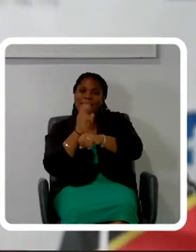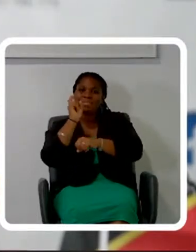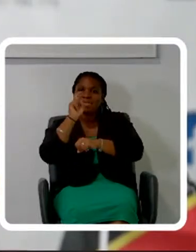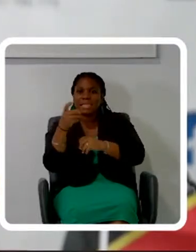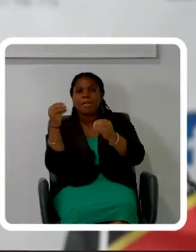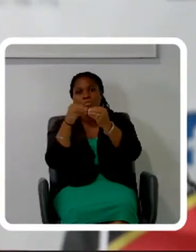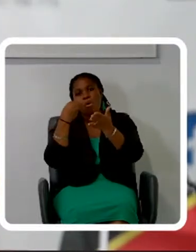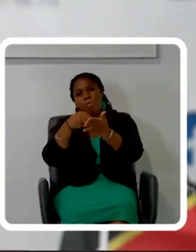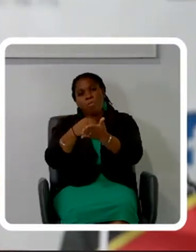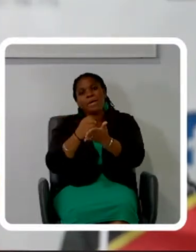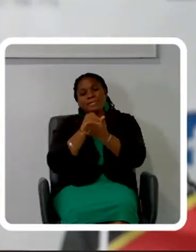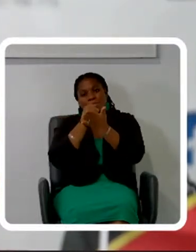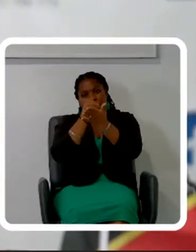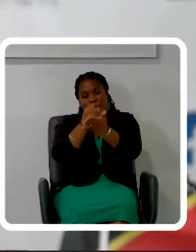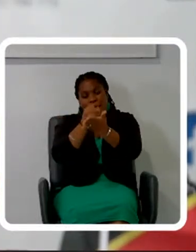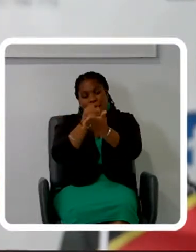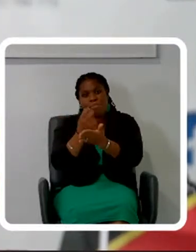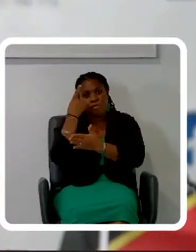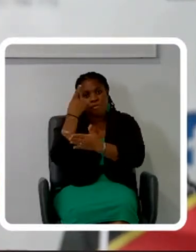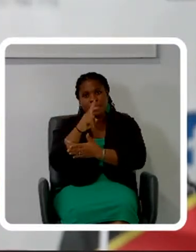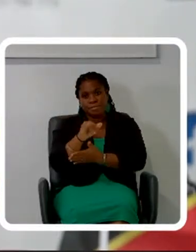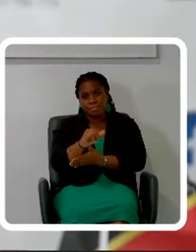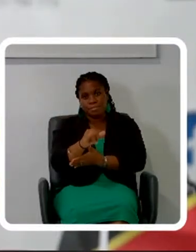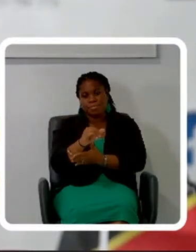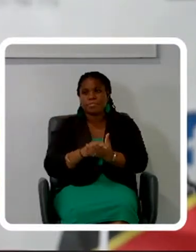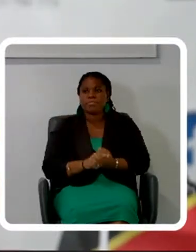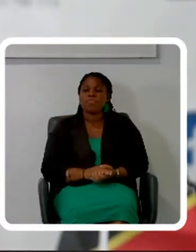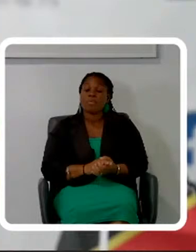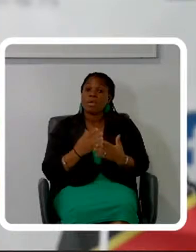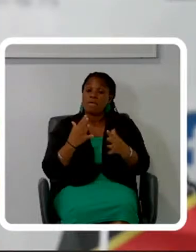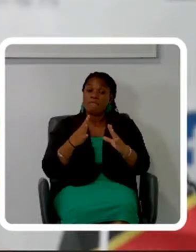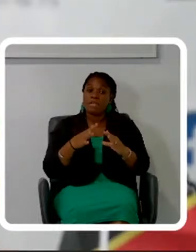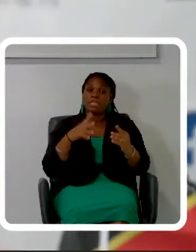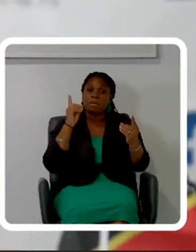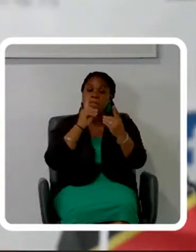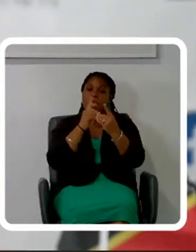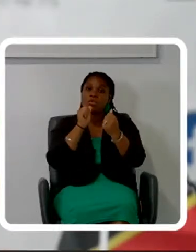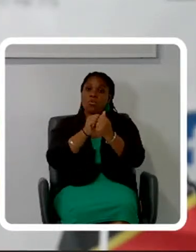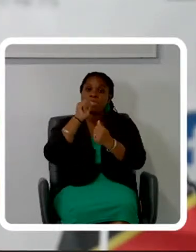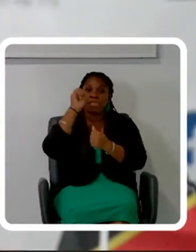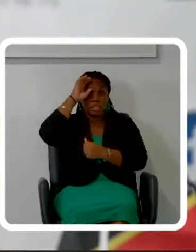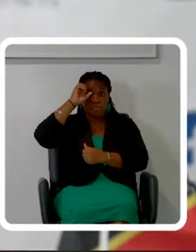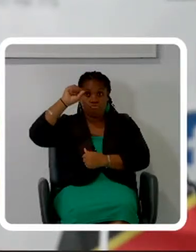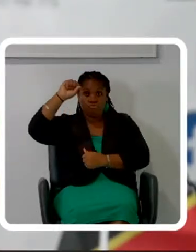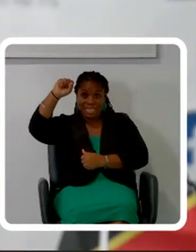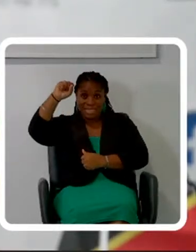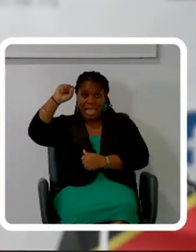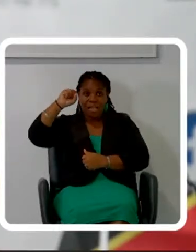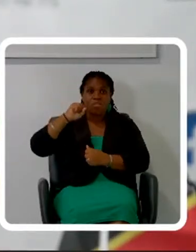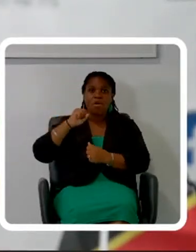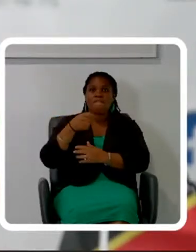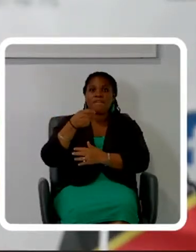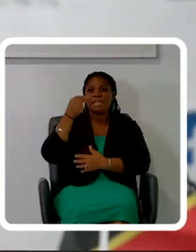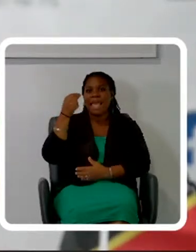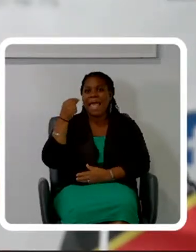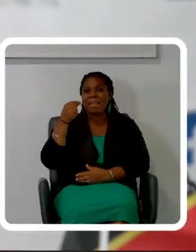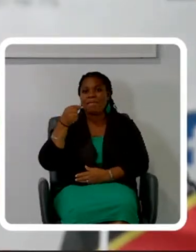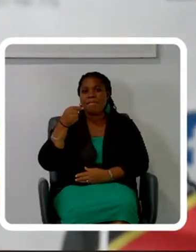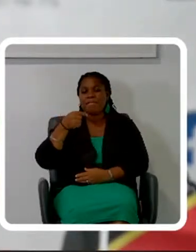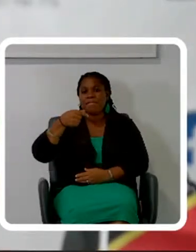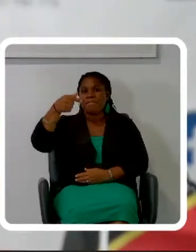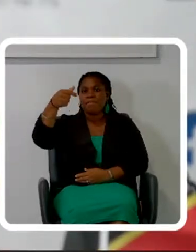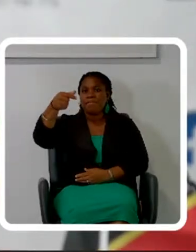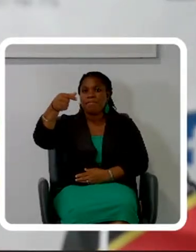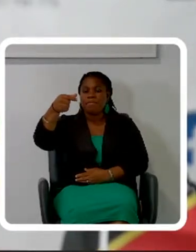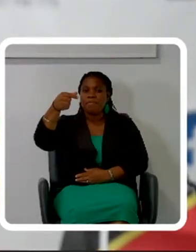development issues and so forth. Also met with the president of Ghana on the September 22nd. We discussed a number of